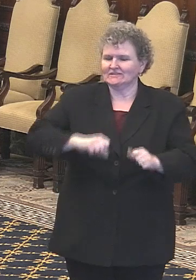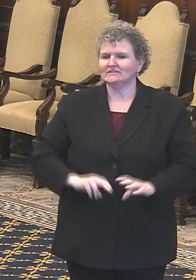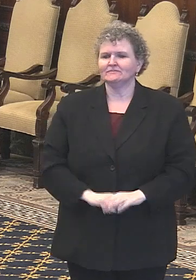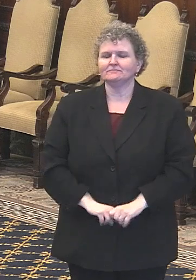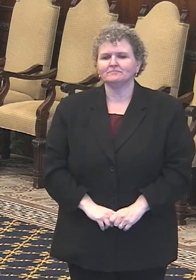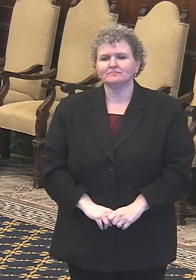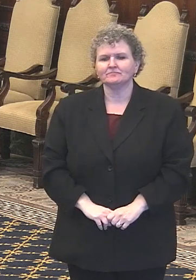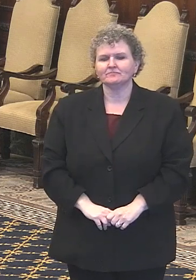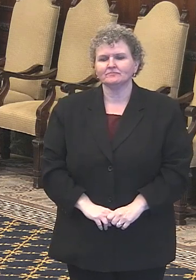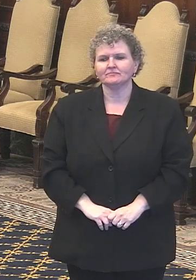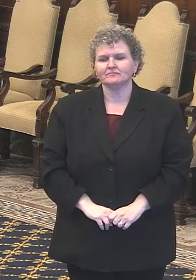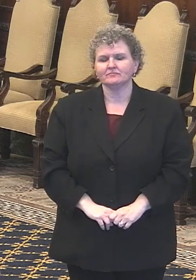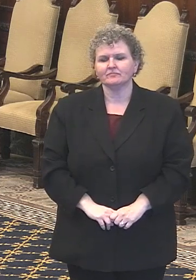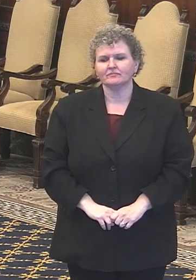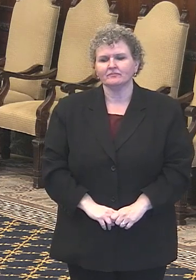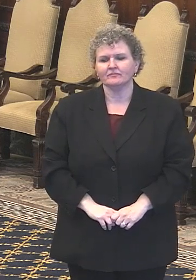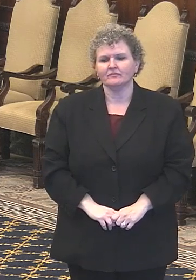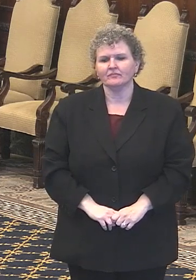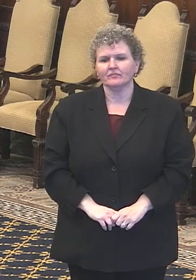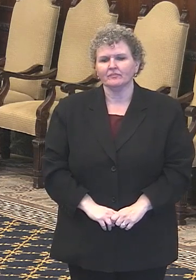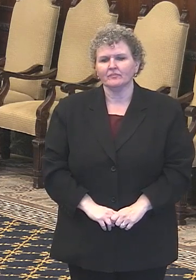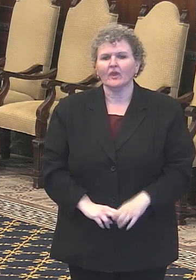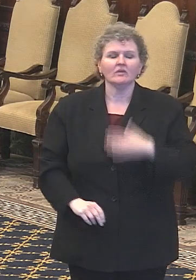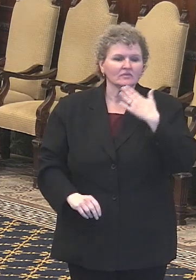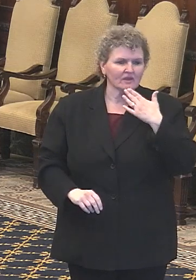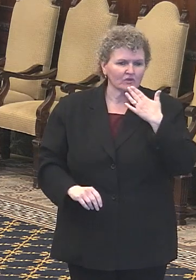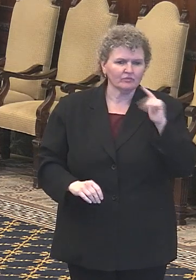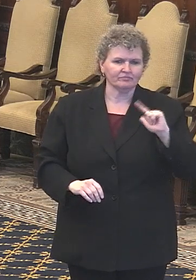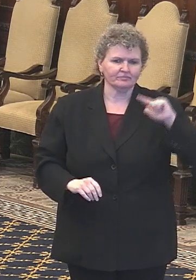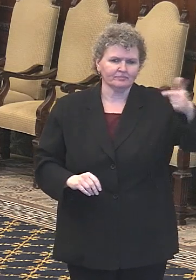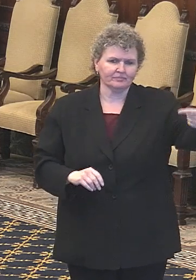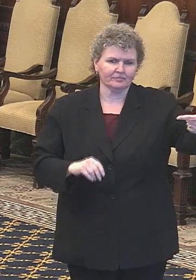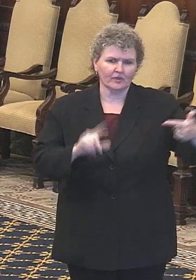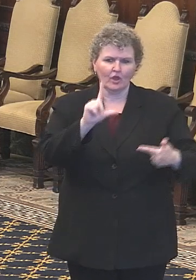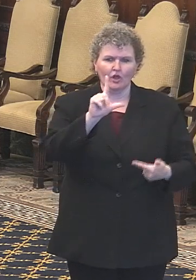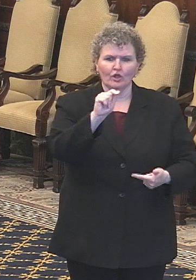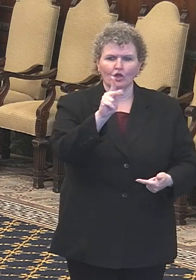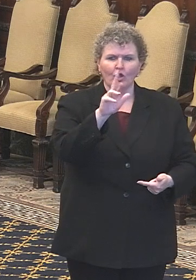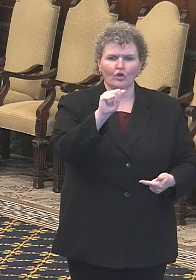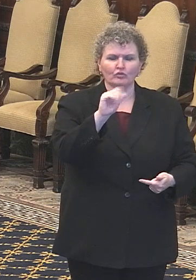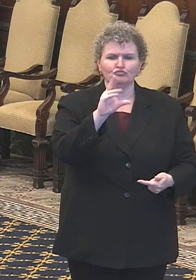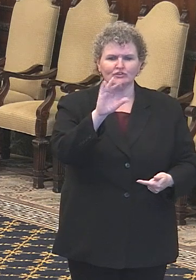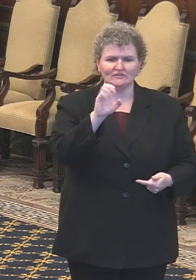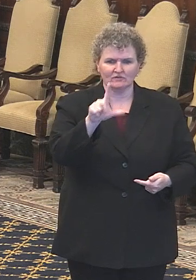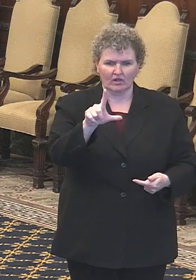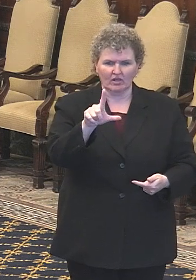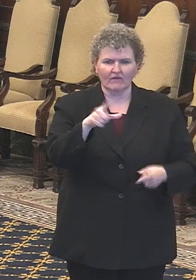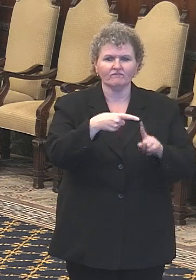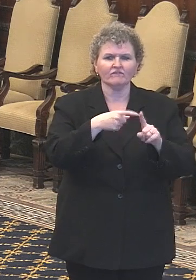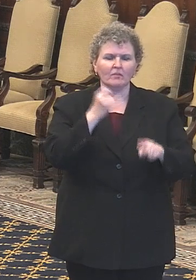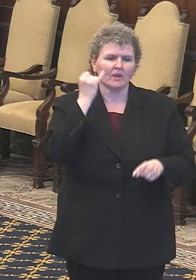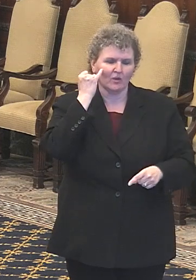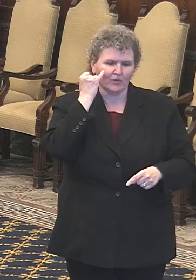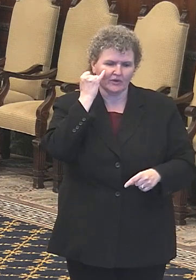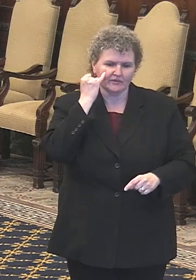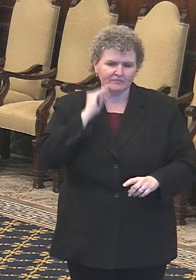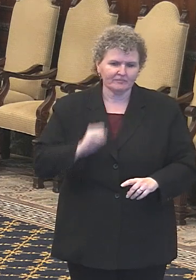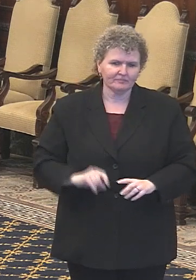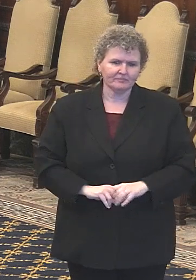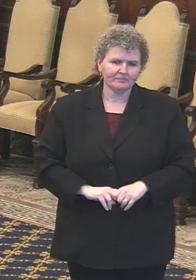being as careful, or maybe giving them a false sense of security by wearing the masks? Well, I'll just go anecdotally. I mean, I was in a